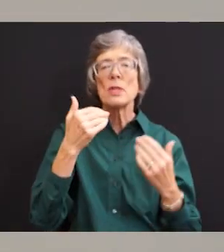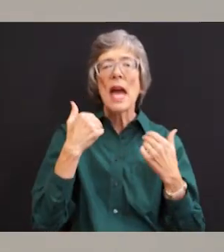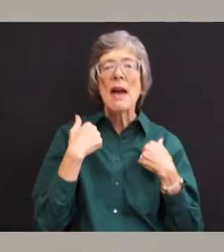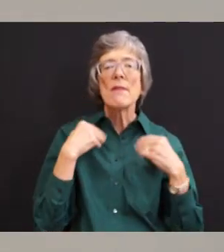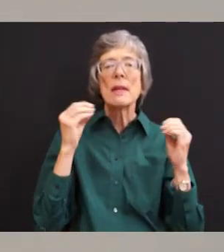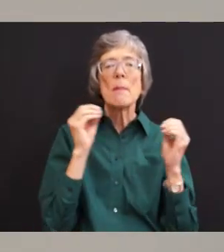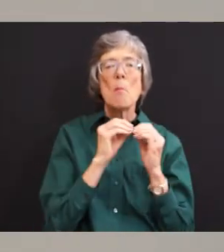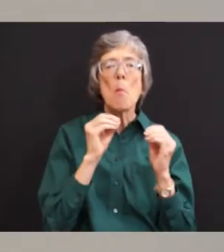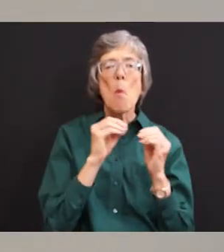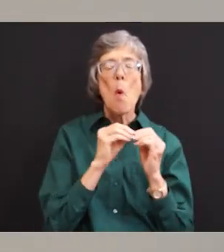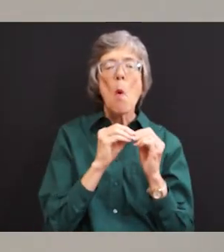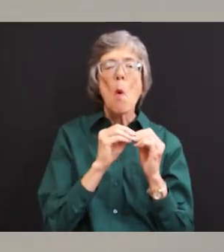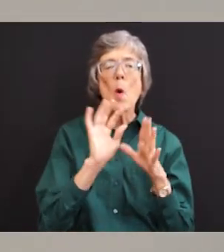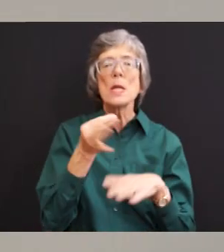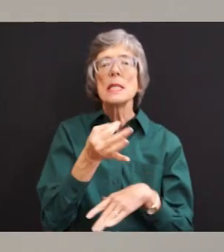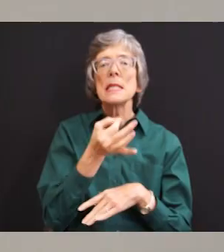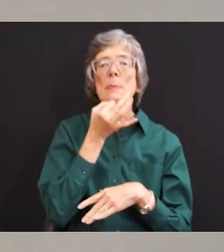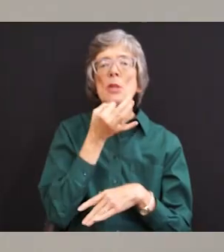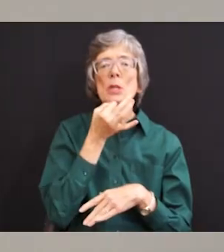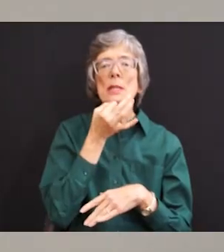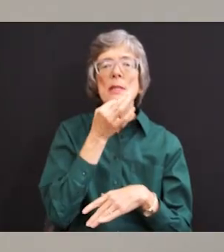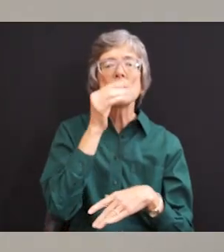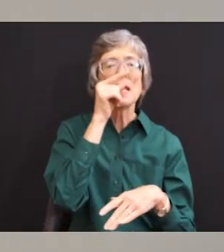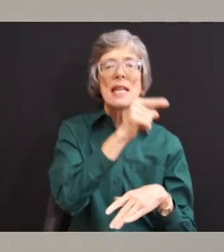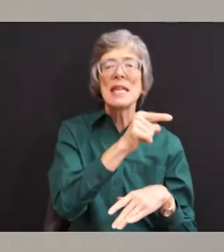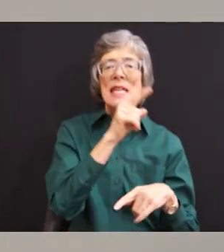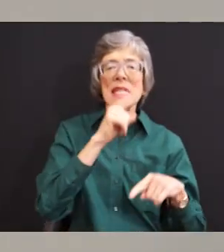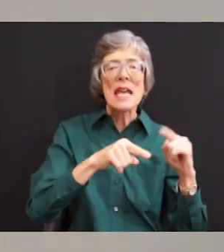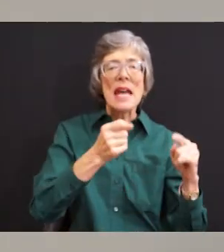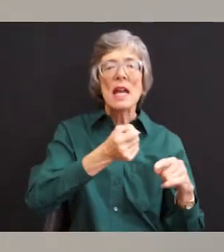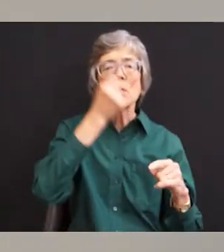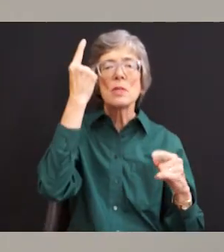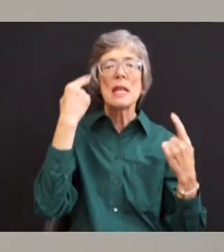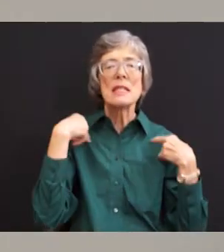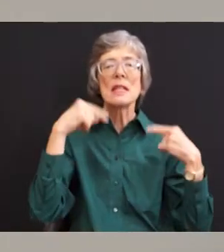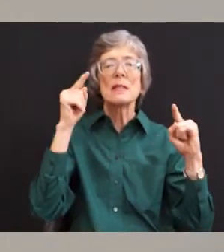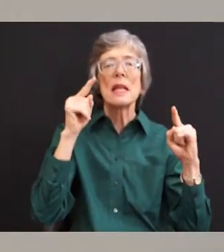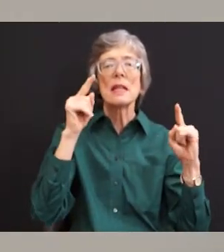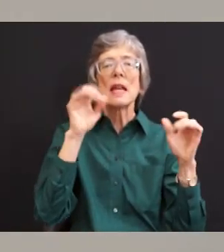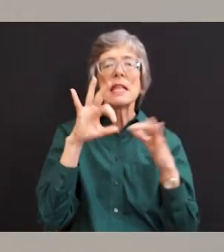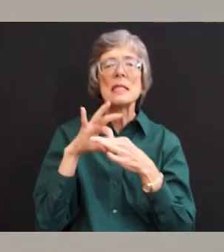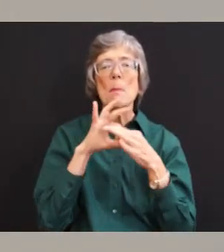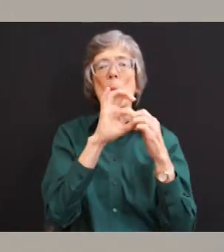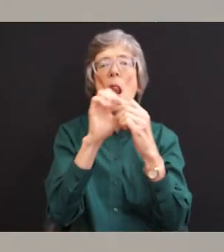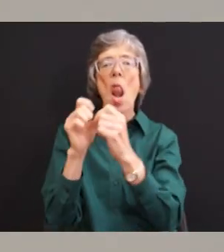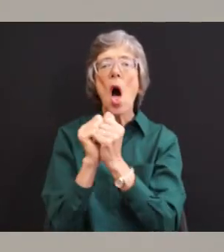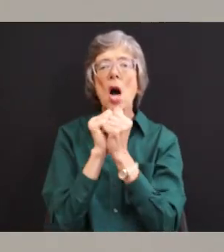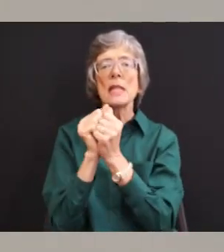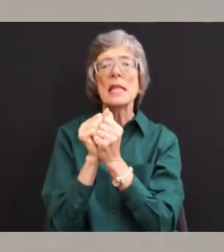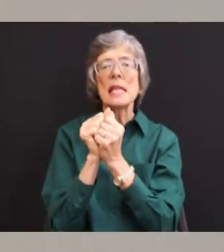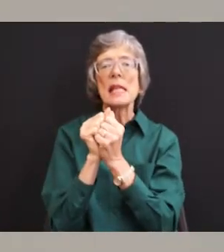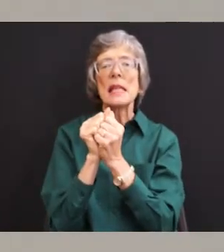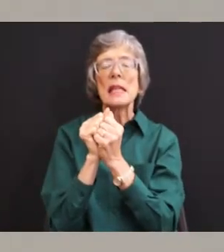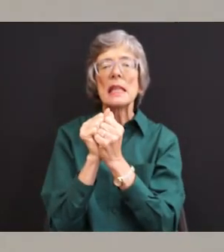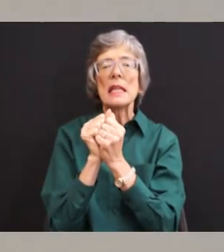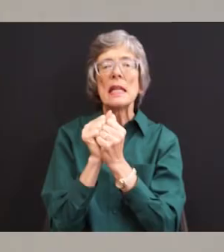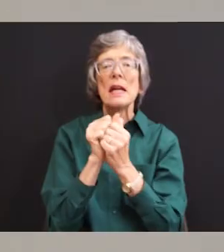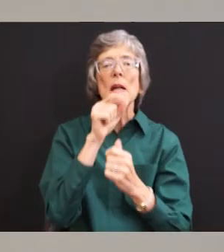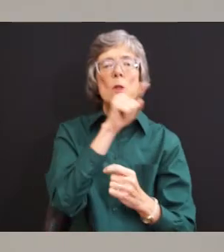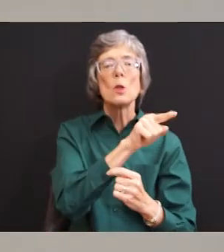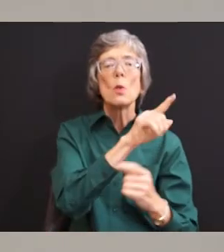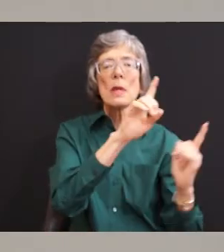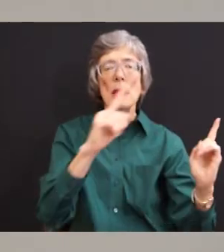guru. He cannot conceive success as a belonging. So he approaches